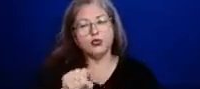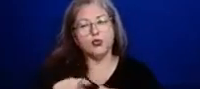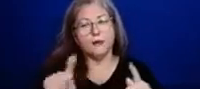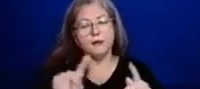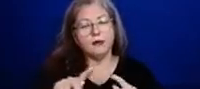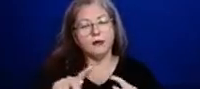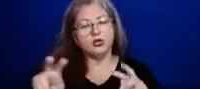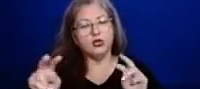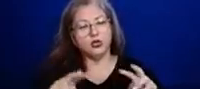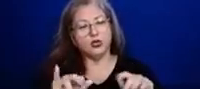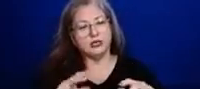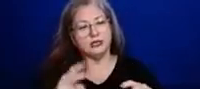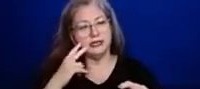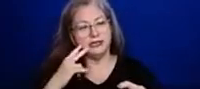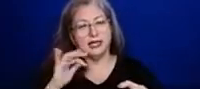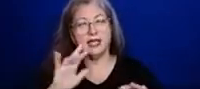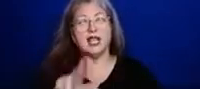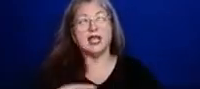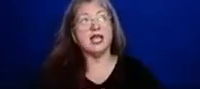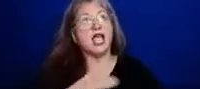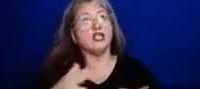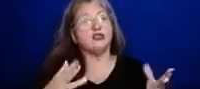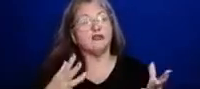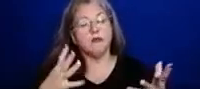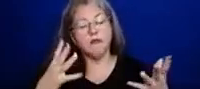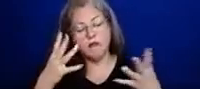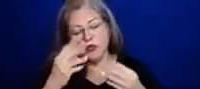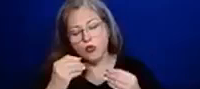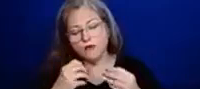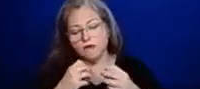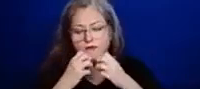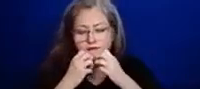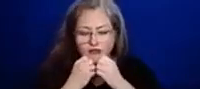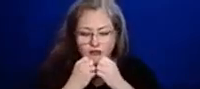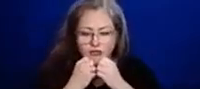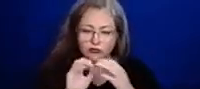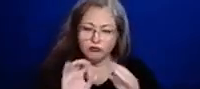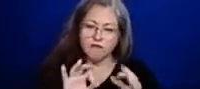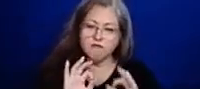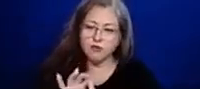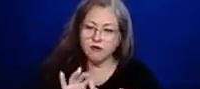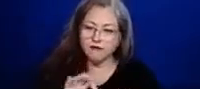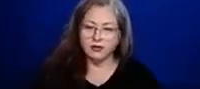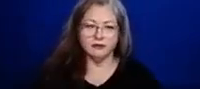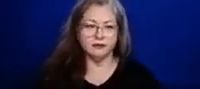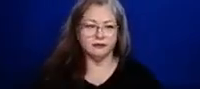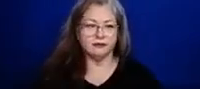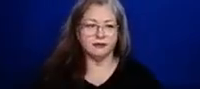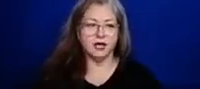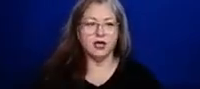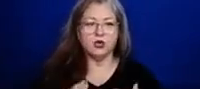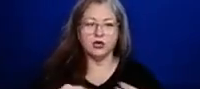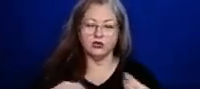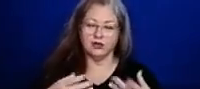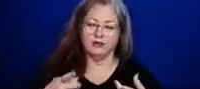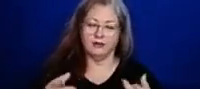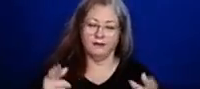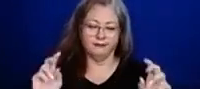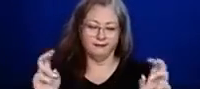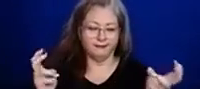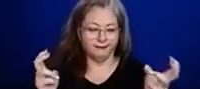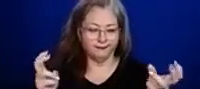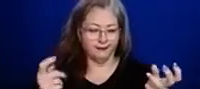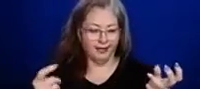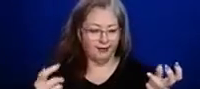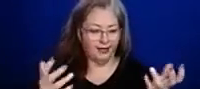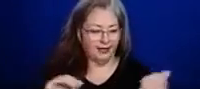how beautiful and precious and perfect nature is, and trying to give them a little bit of